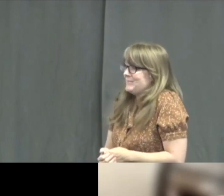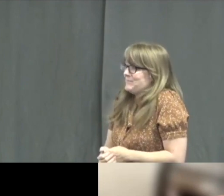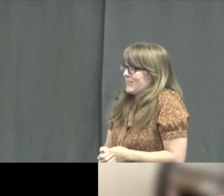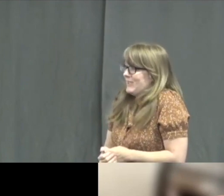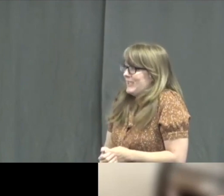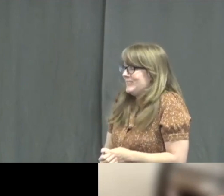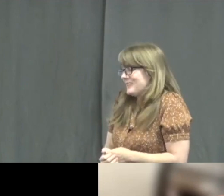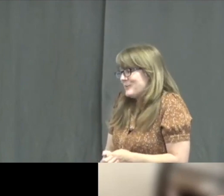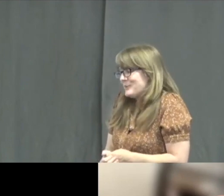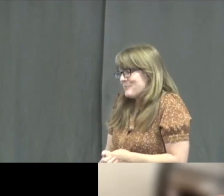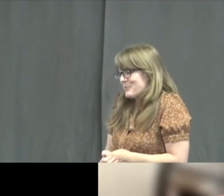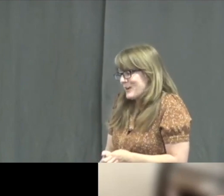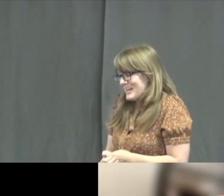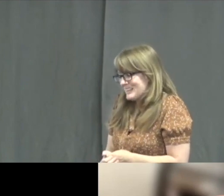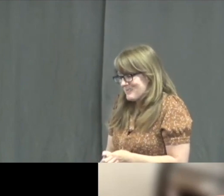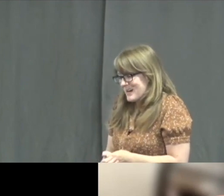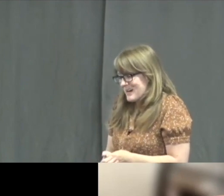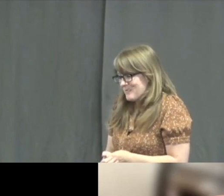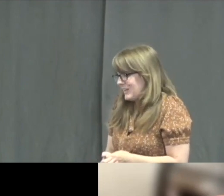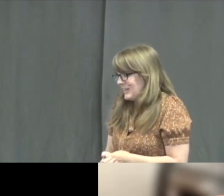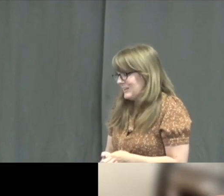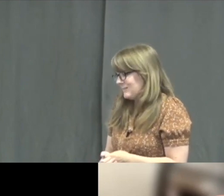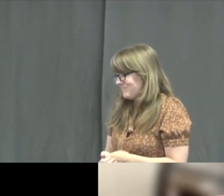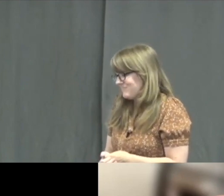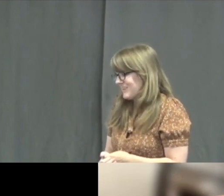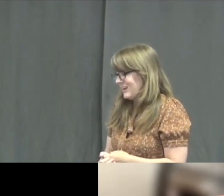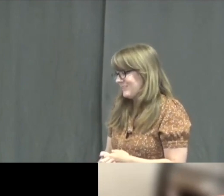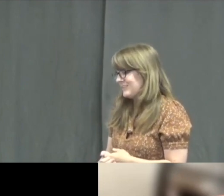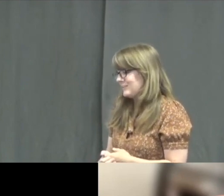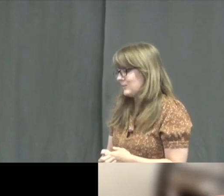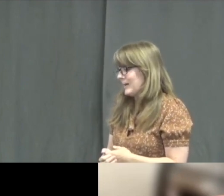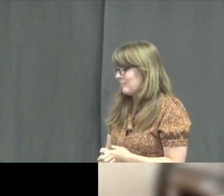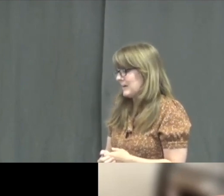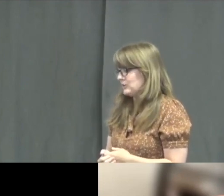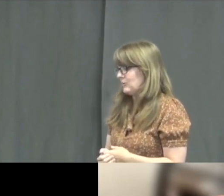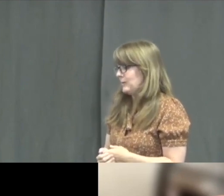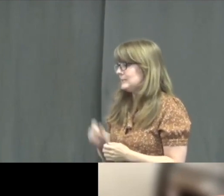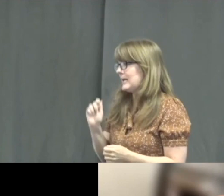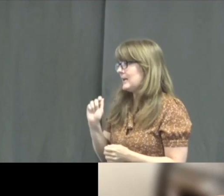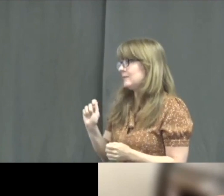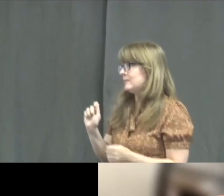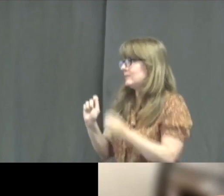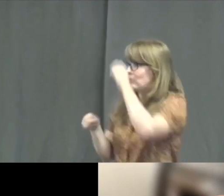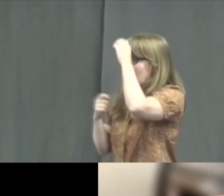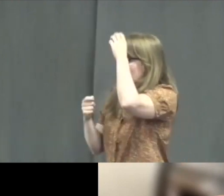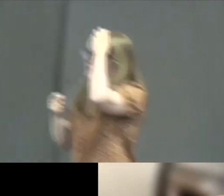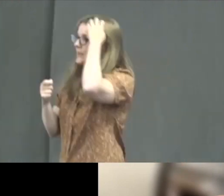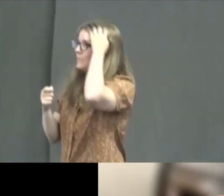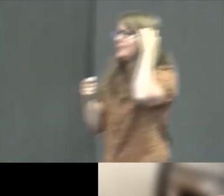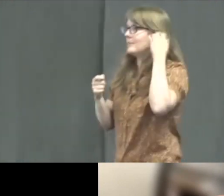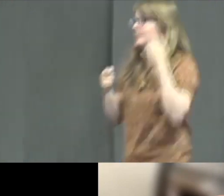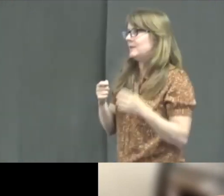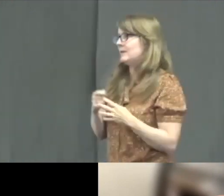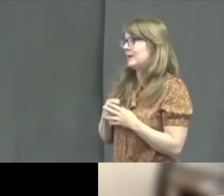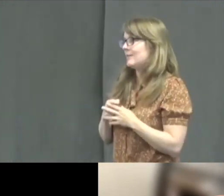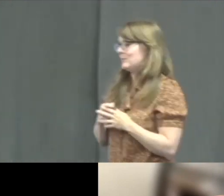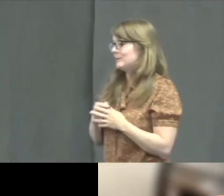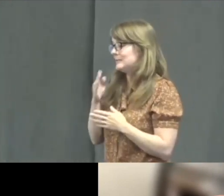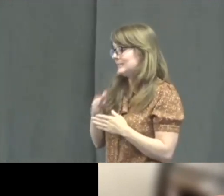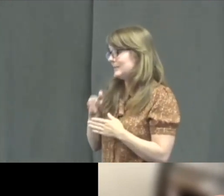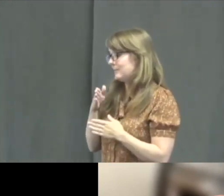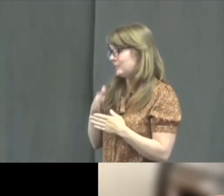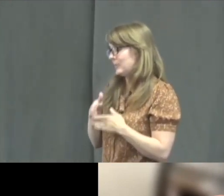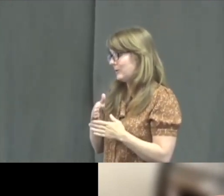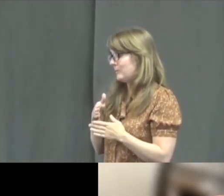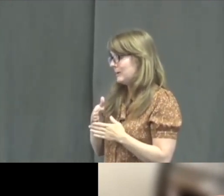But unless we were to break them up, like I don't think there's a way to measure. We can take swab samples of the female afterwards to